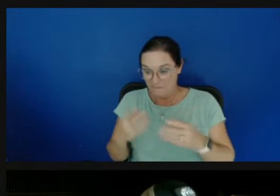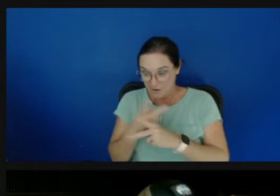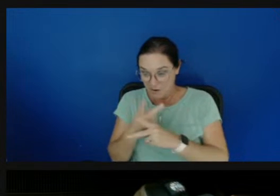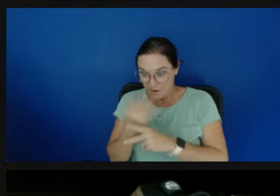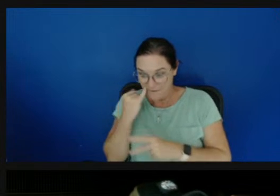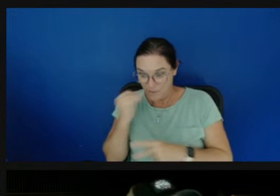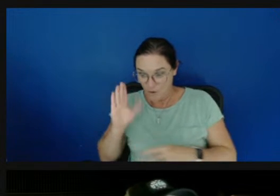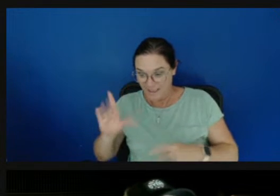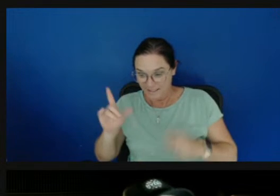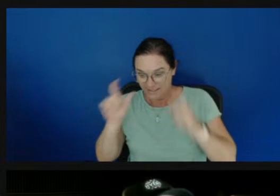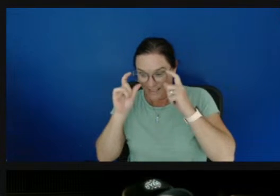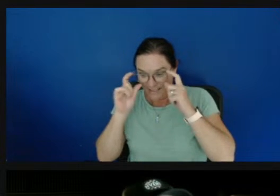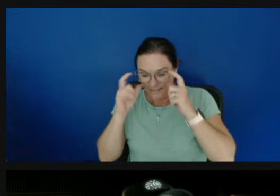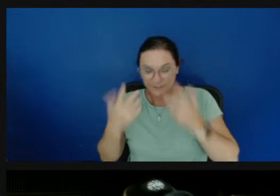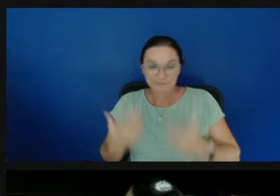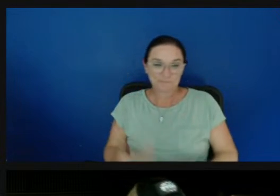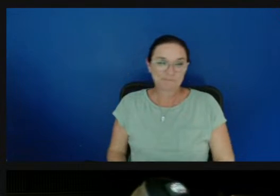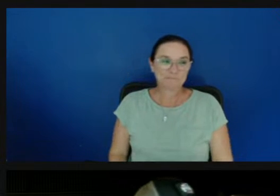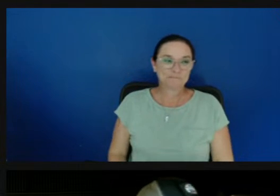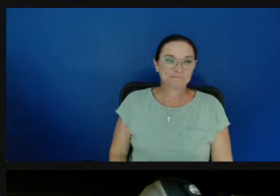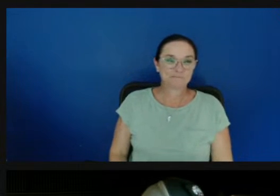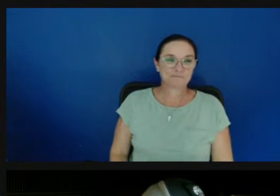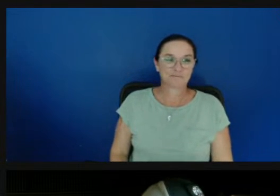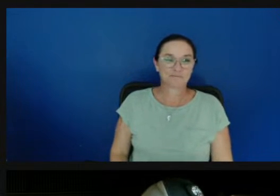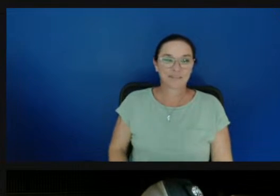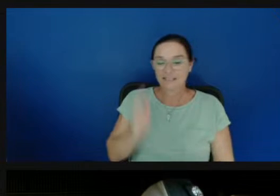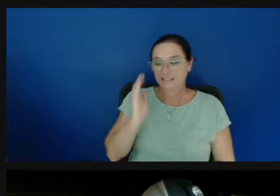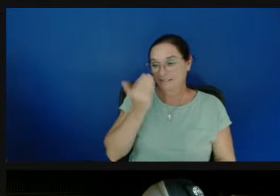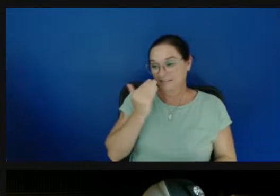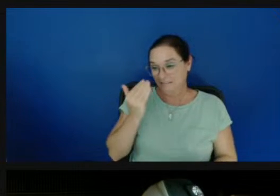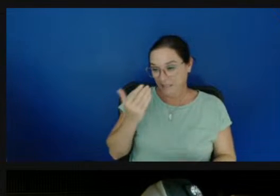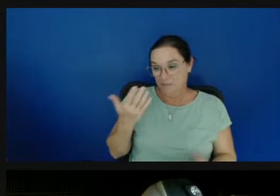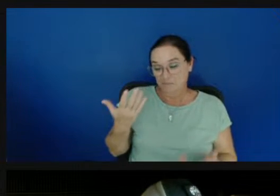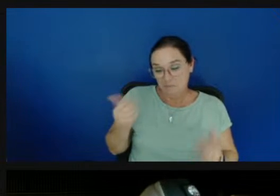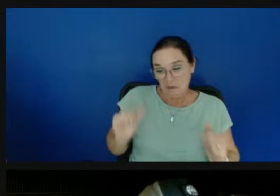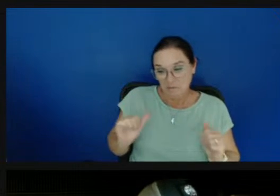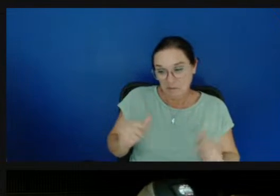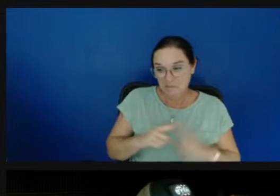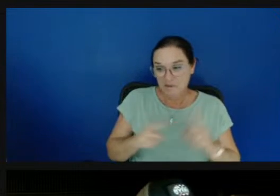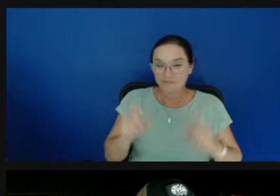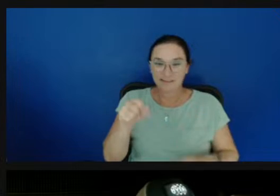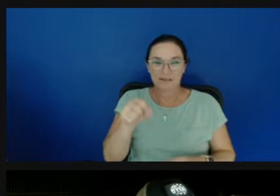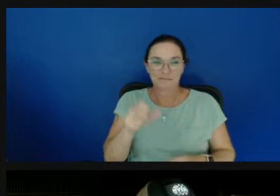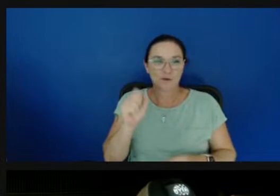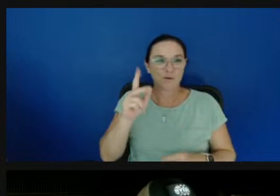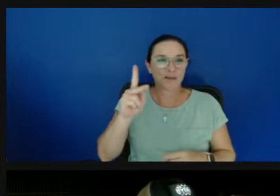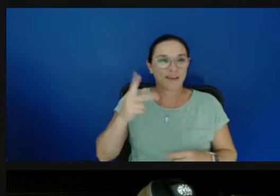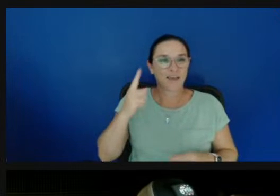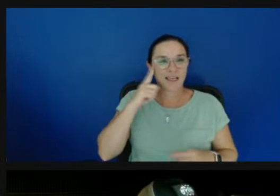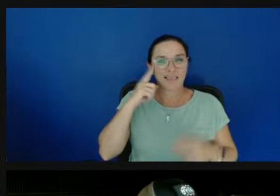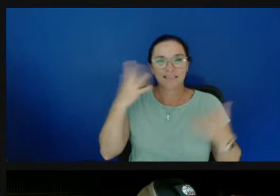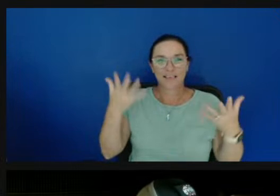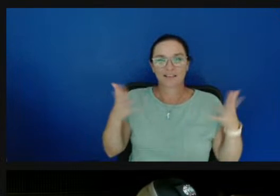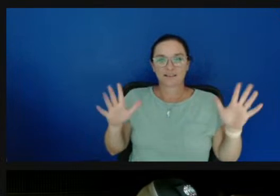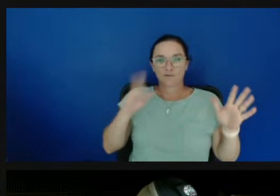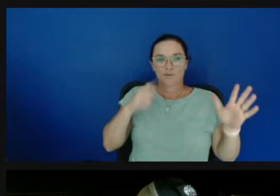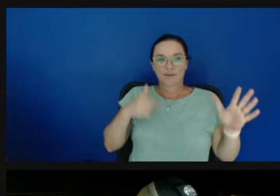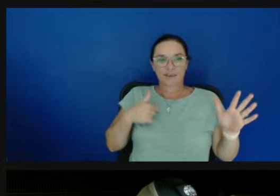knows? Seems likely, but yeah. All right, and I think that does it for me.